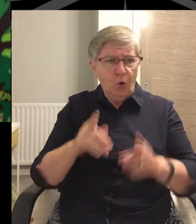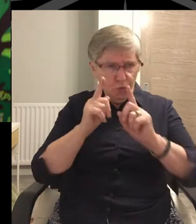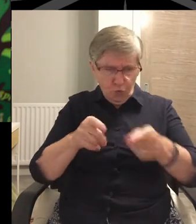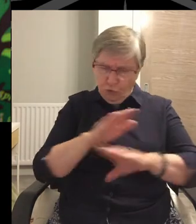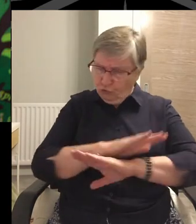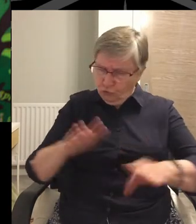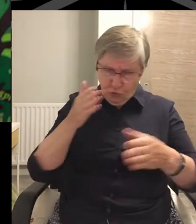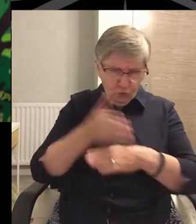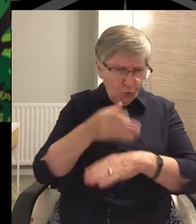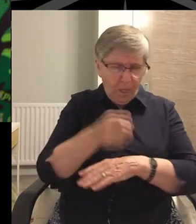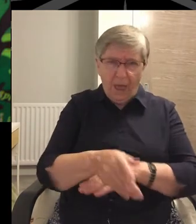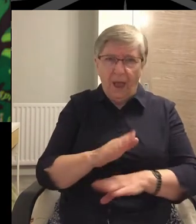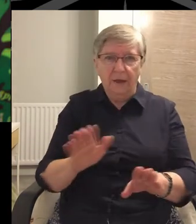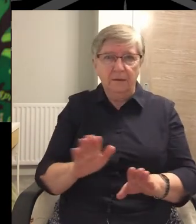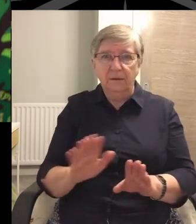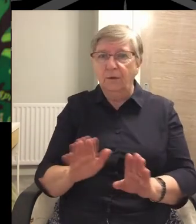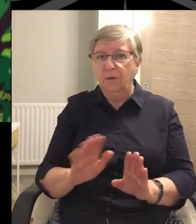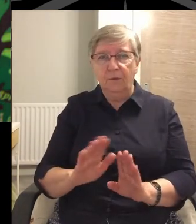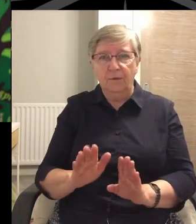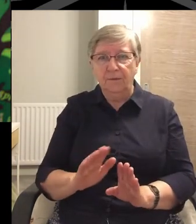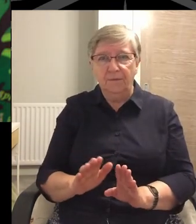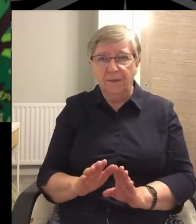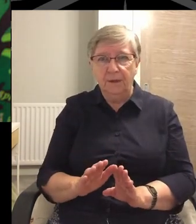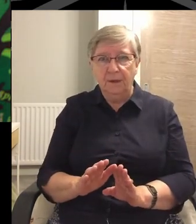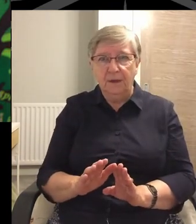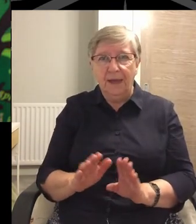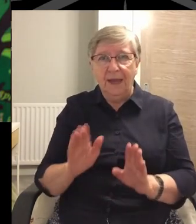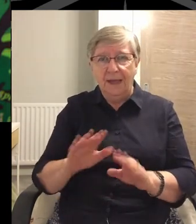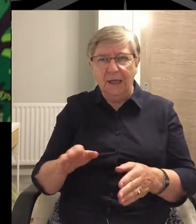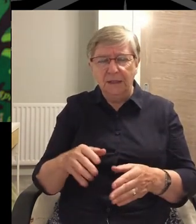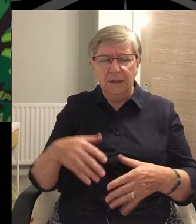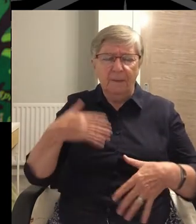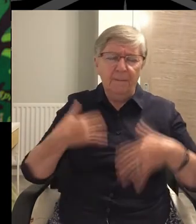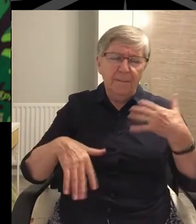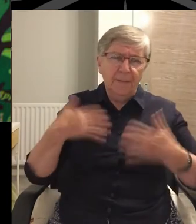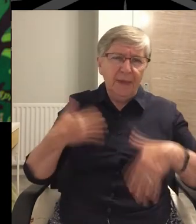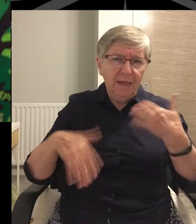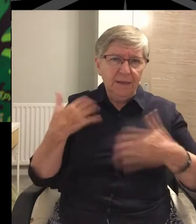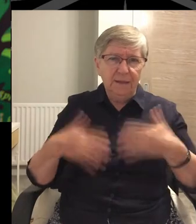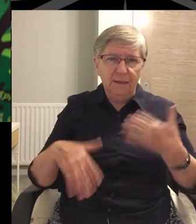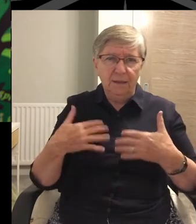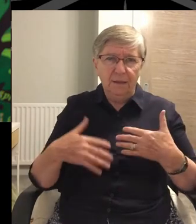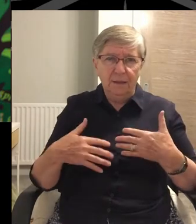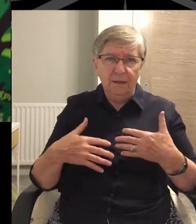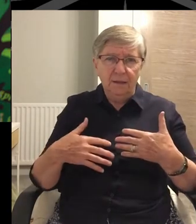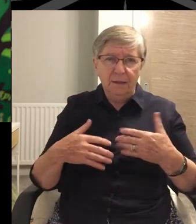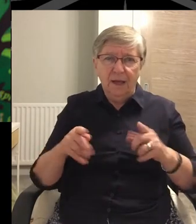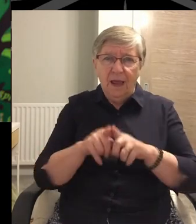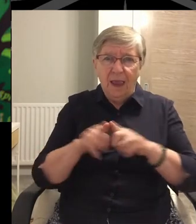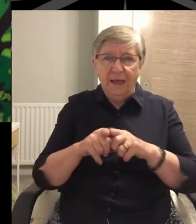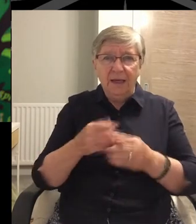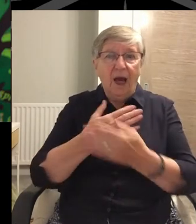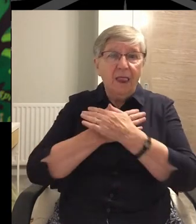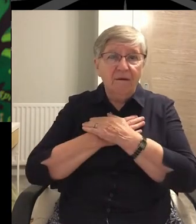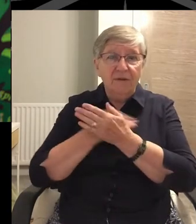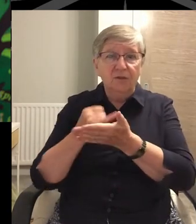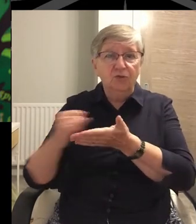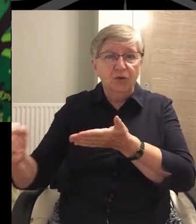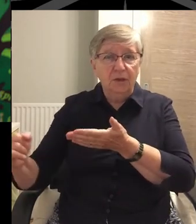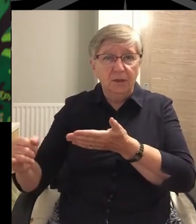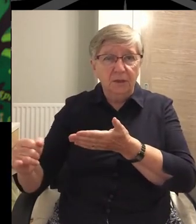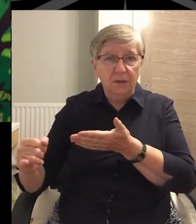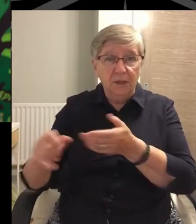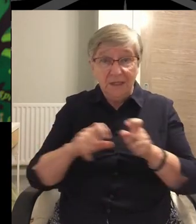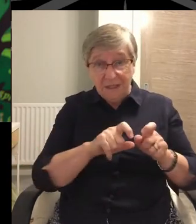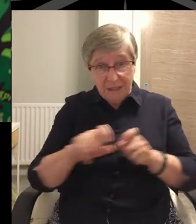"how dare you do that to me" deity speaking. Rather, it is the pained expression of the jilted lover who still